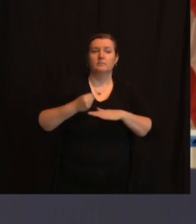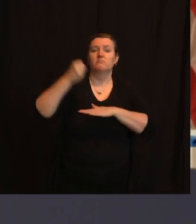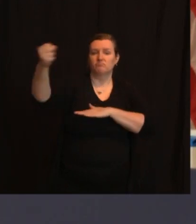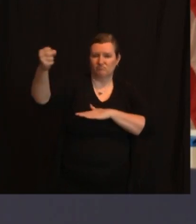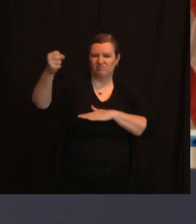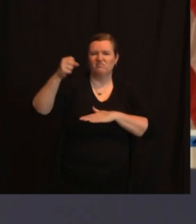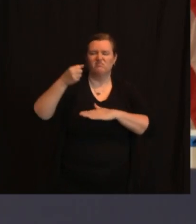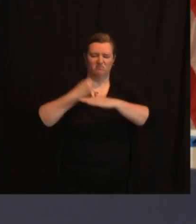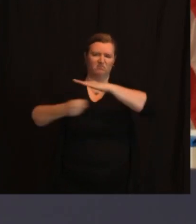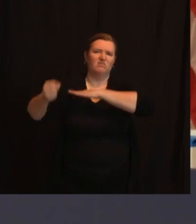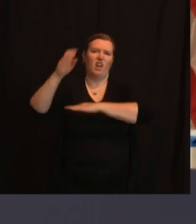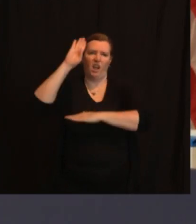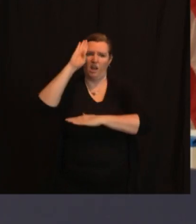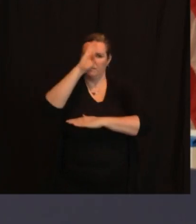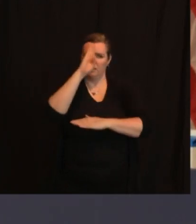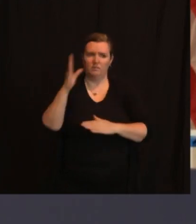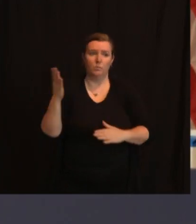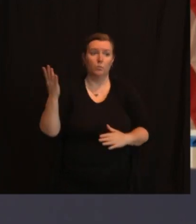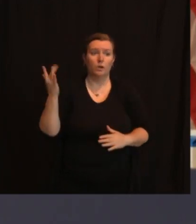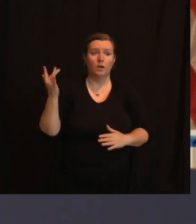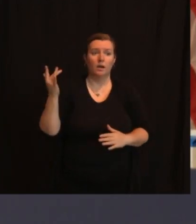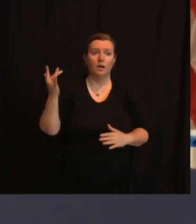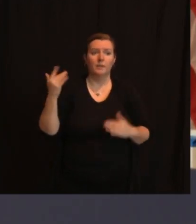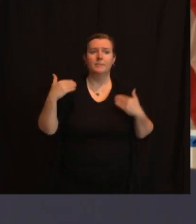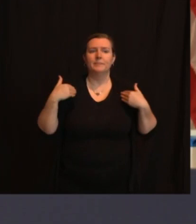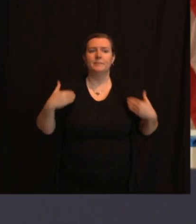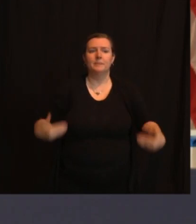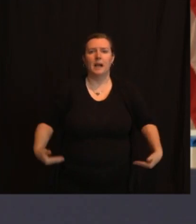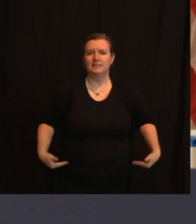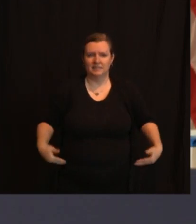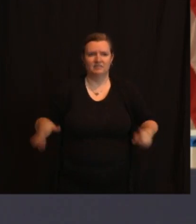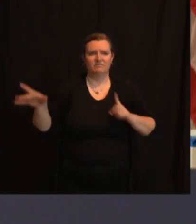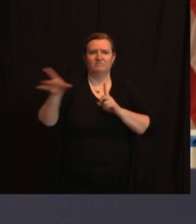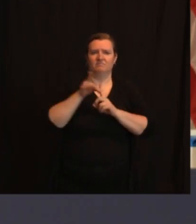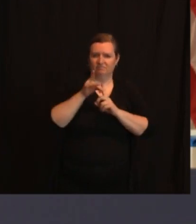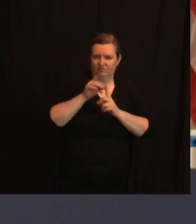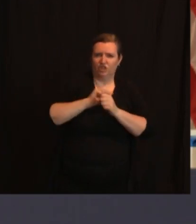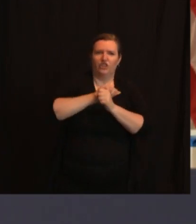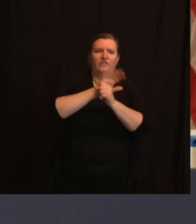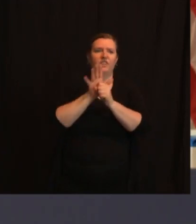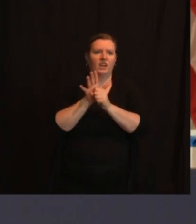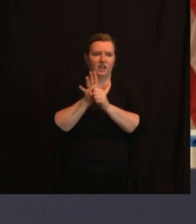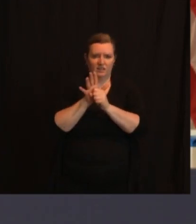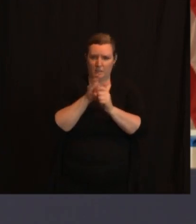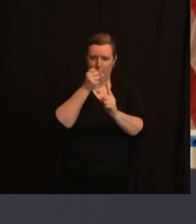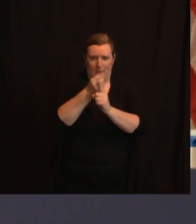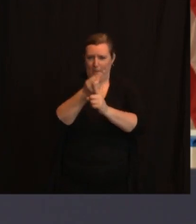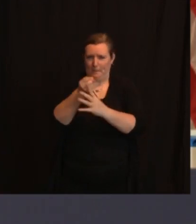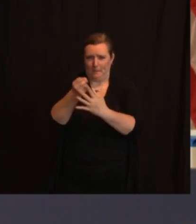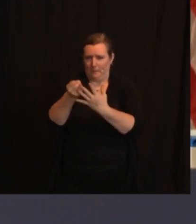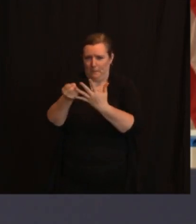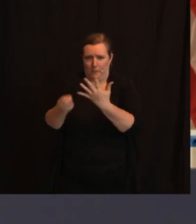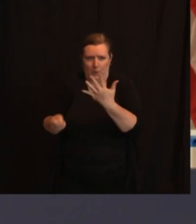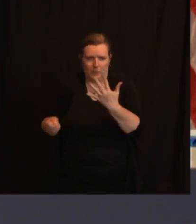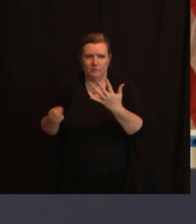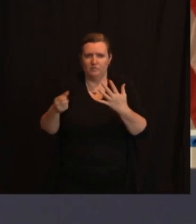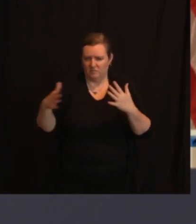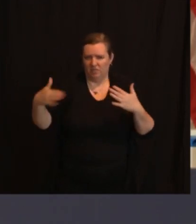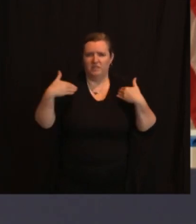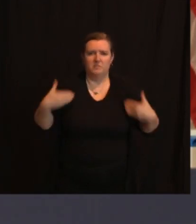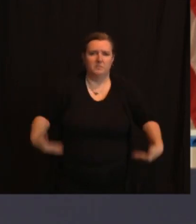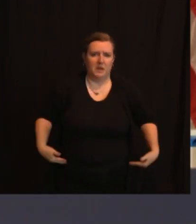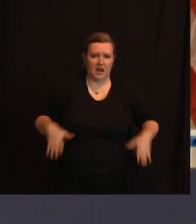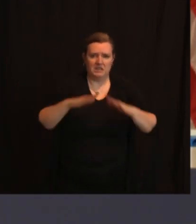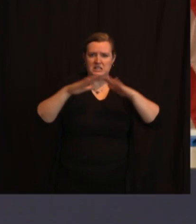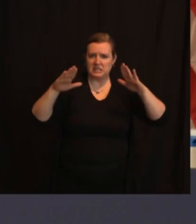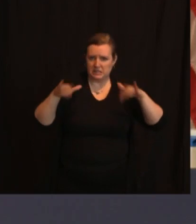alert by the city health department on Monday. The patients ages 2 to 15 were hospitalized from April 17th to May 1st, and several tested